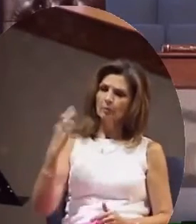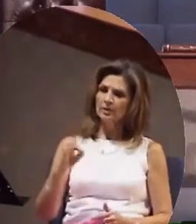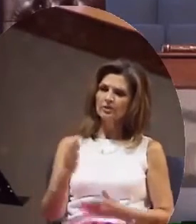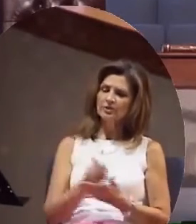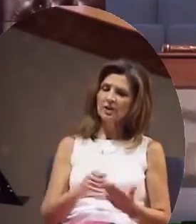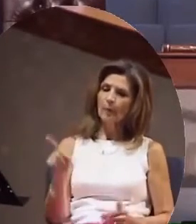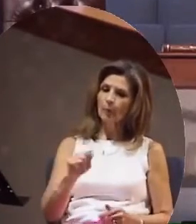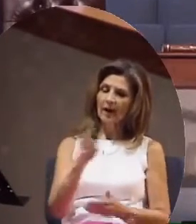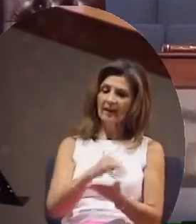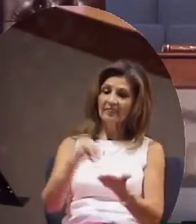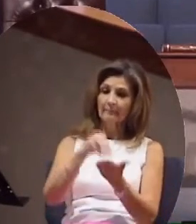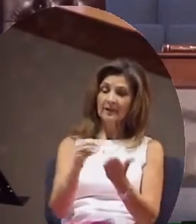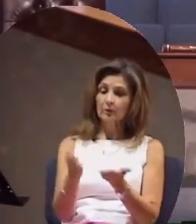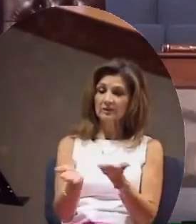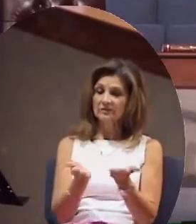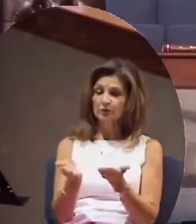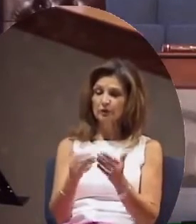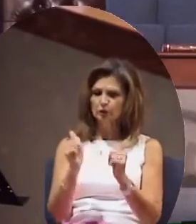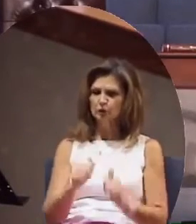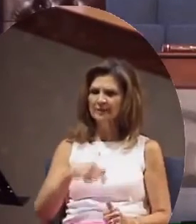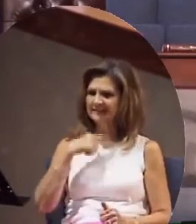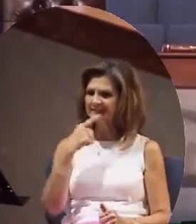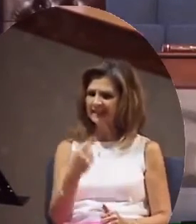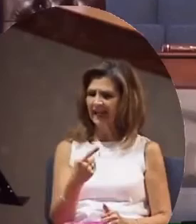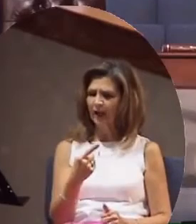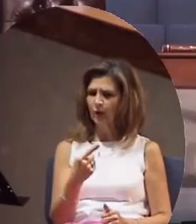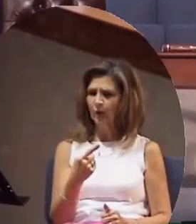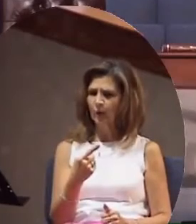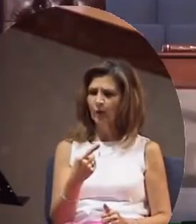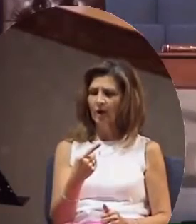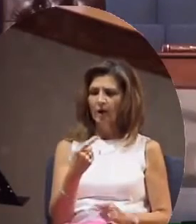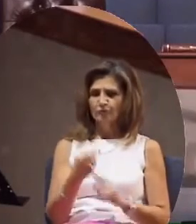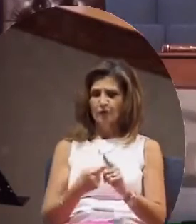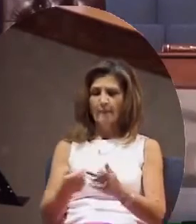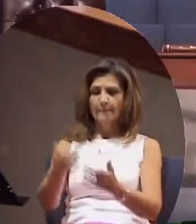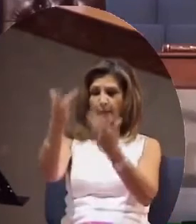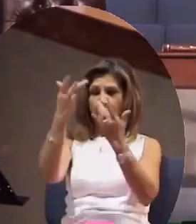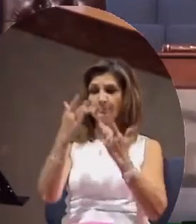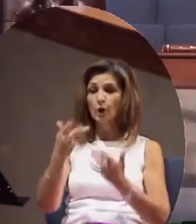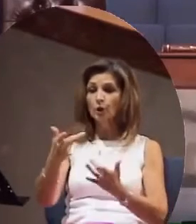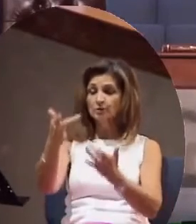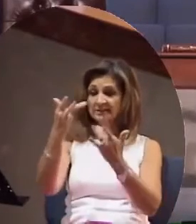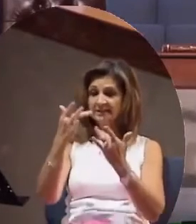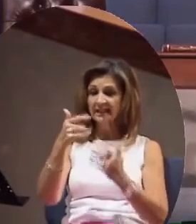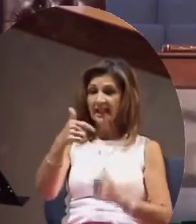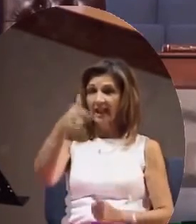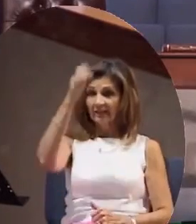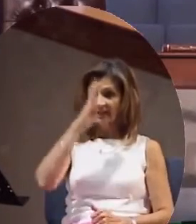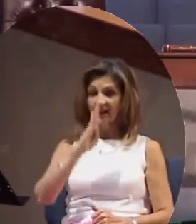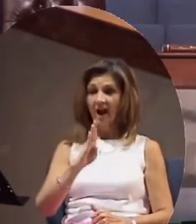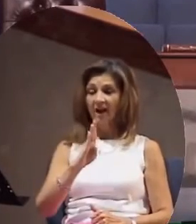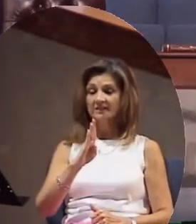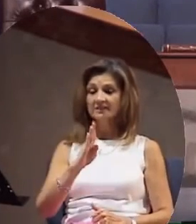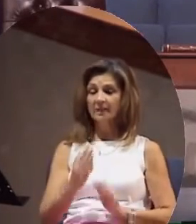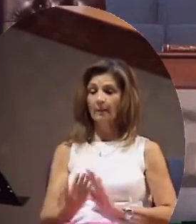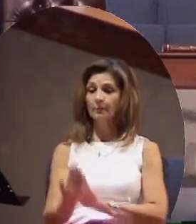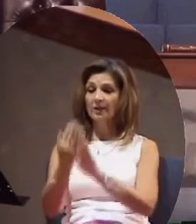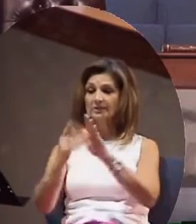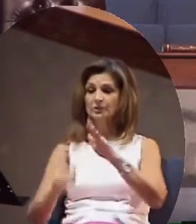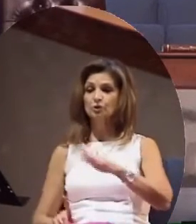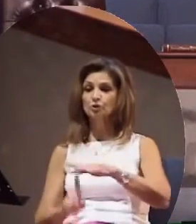somewhere in the middle of the service, you could tell that out of mercy that God, the presence of God showed up,